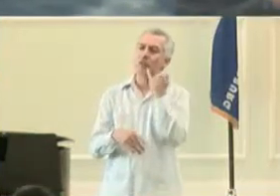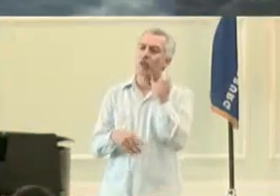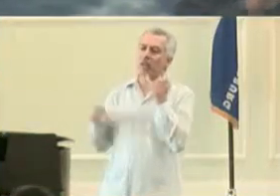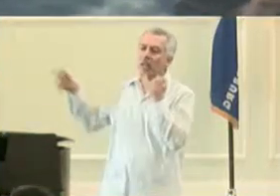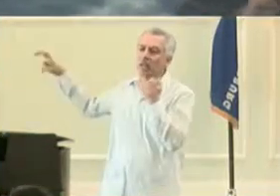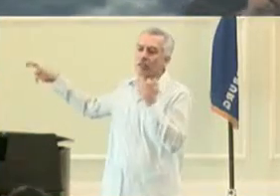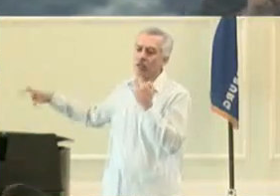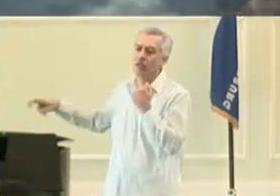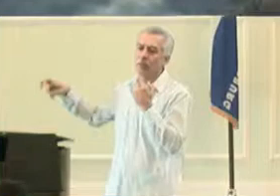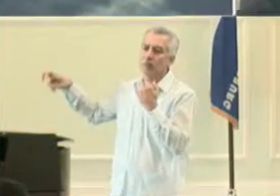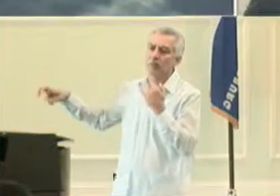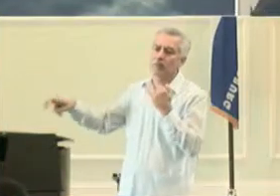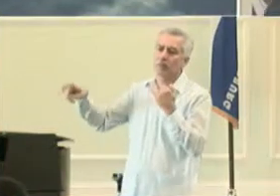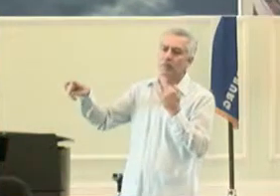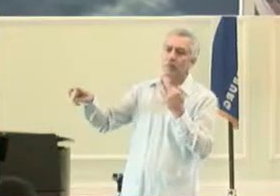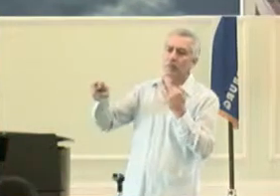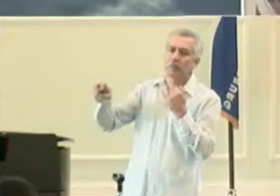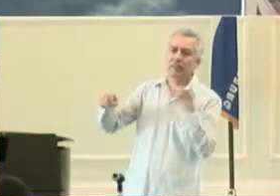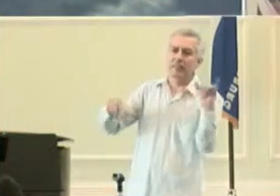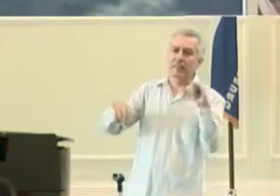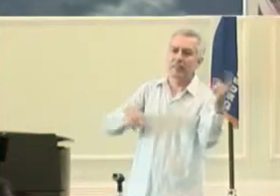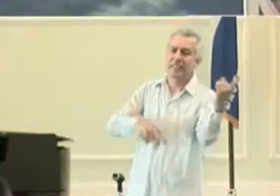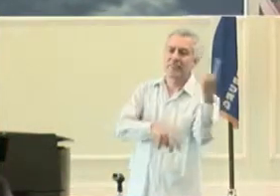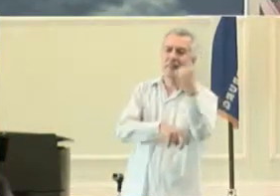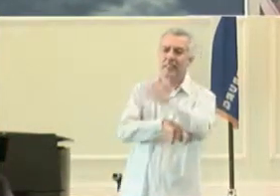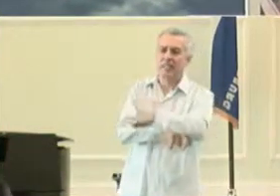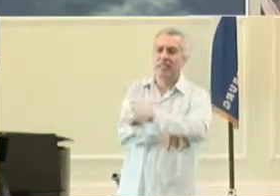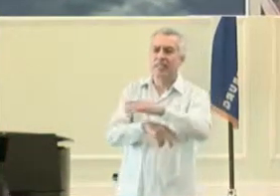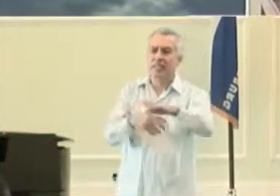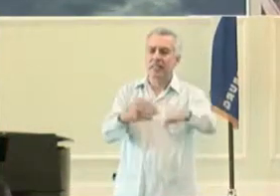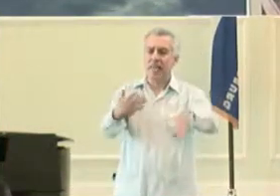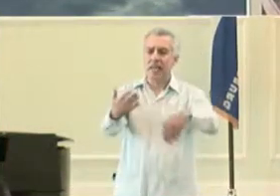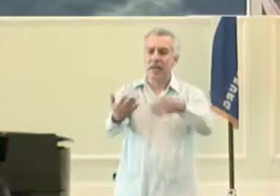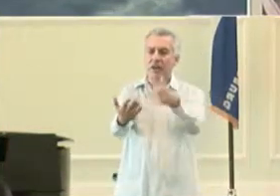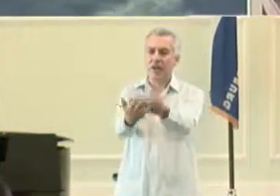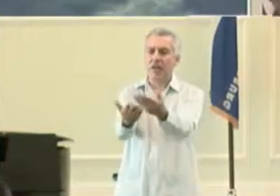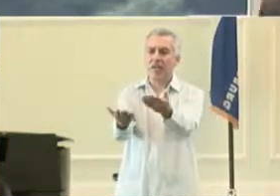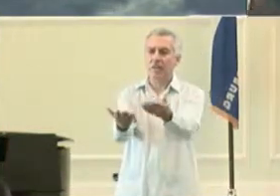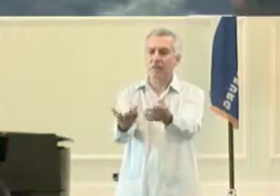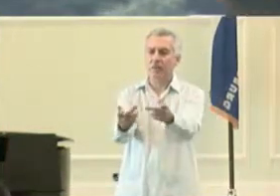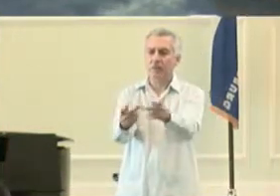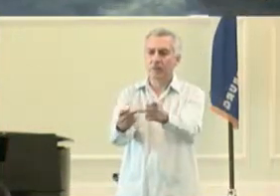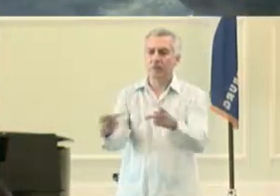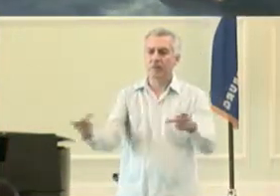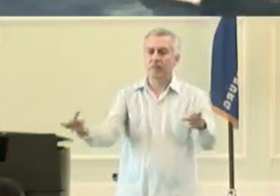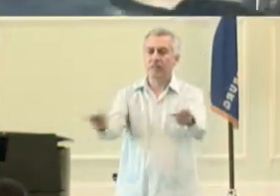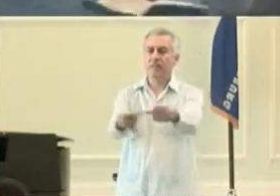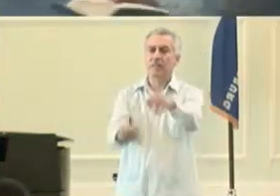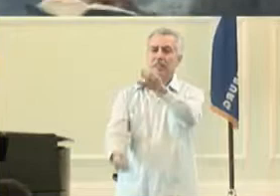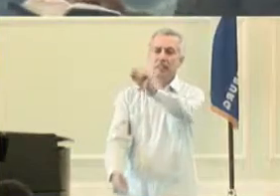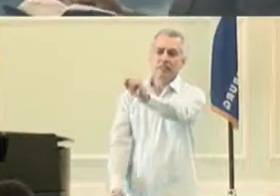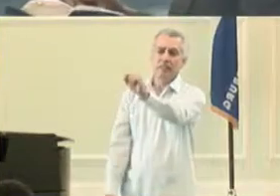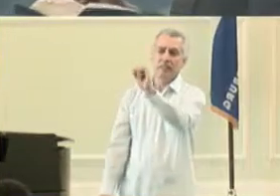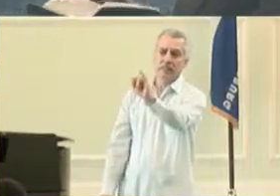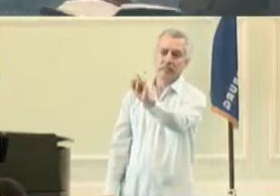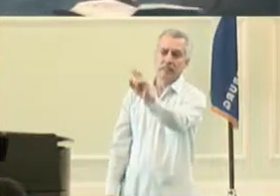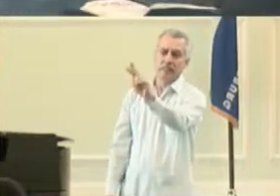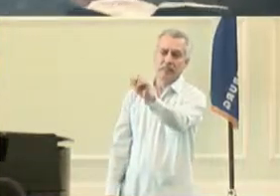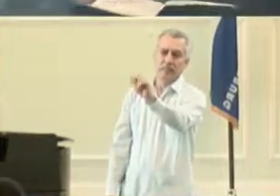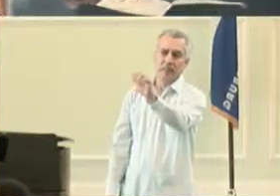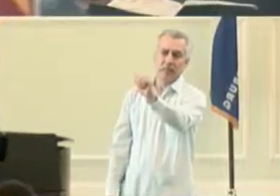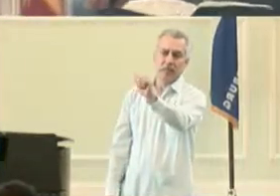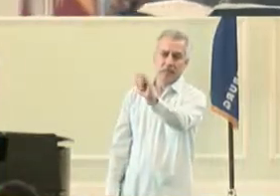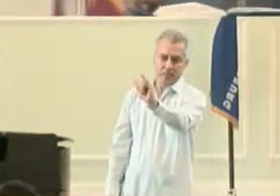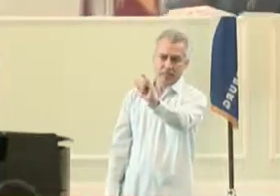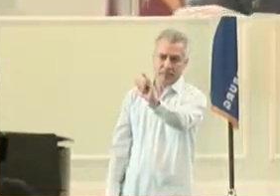of the land of Egypt, on the same day they came to the wilderness of Sinai. So how